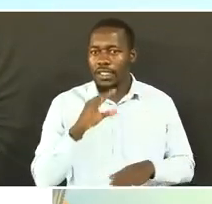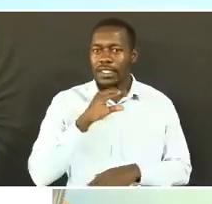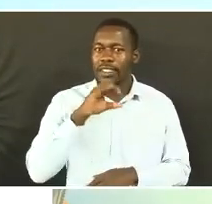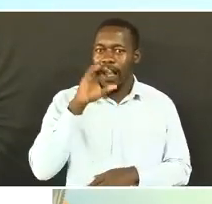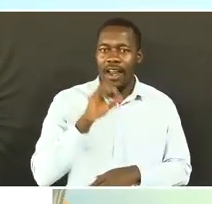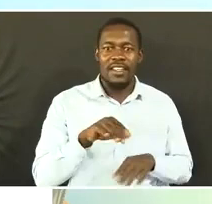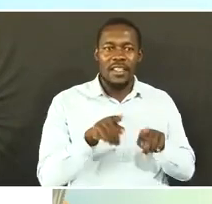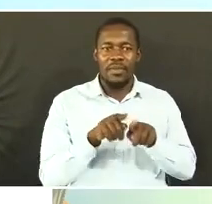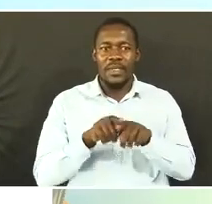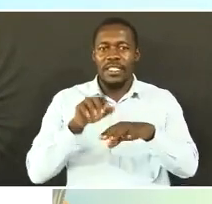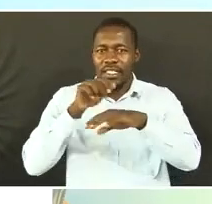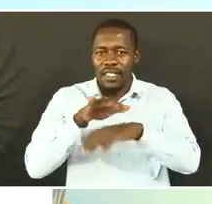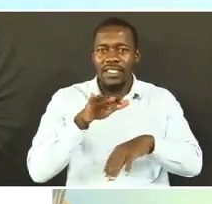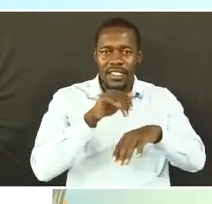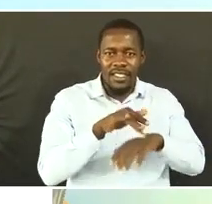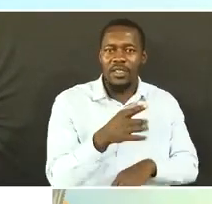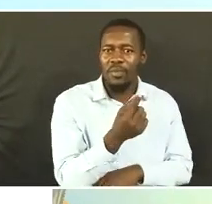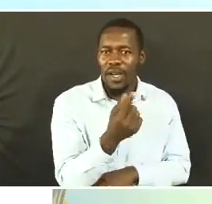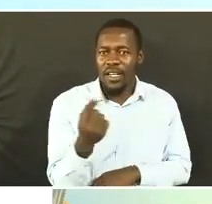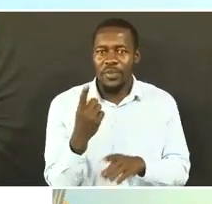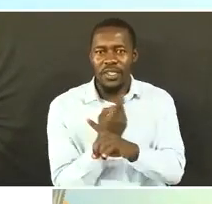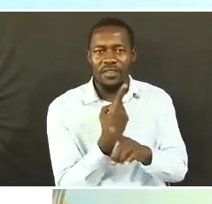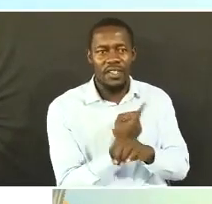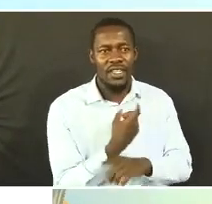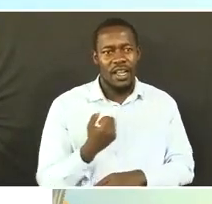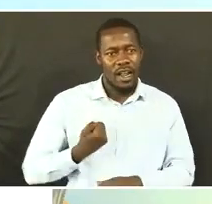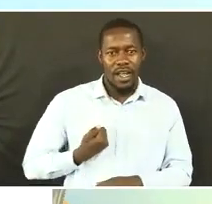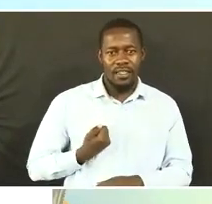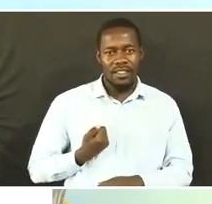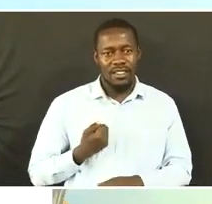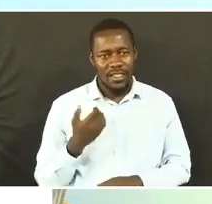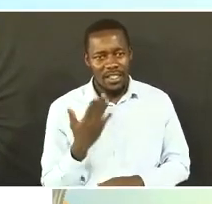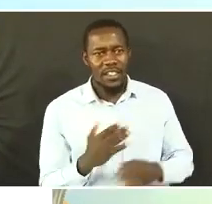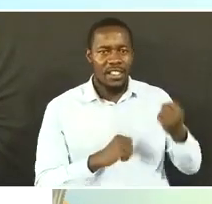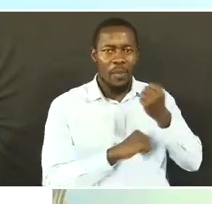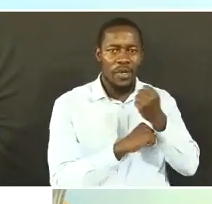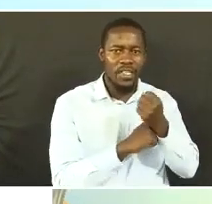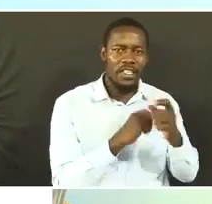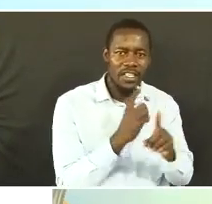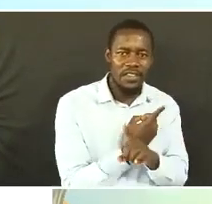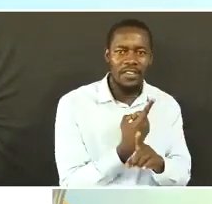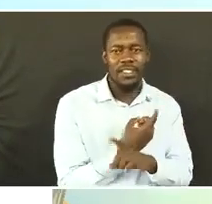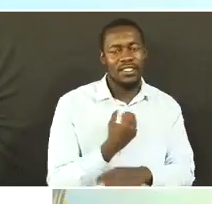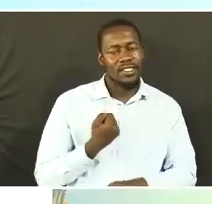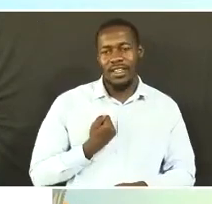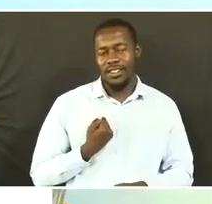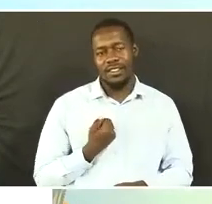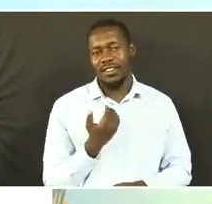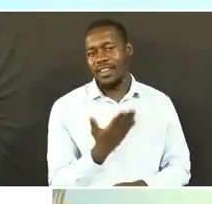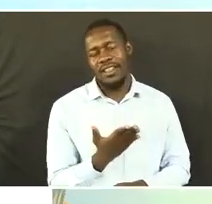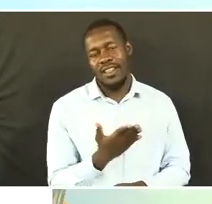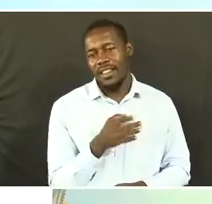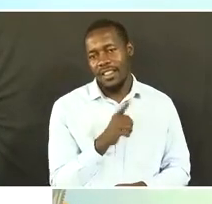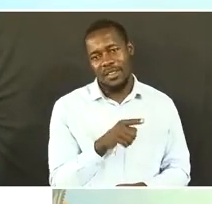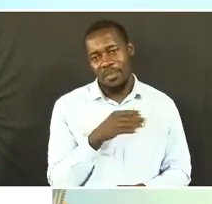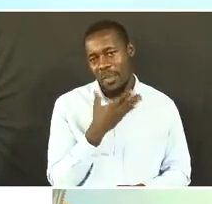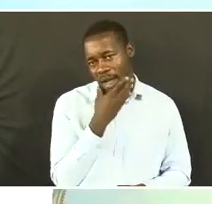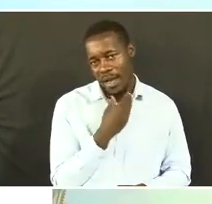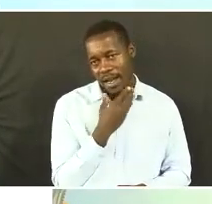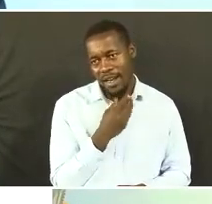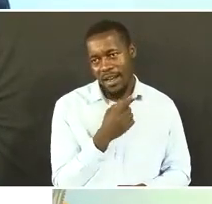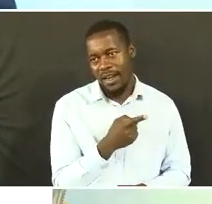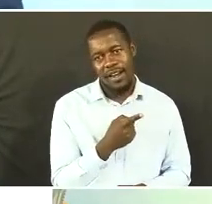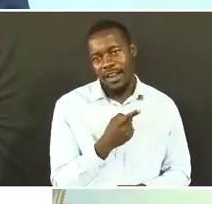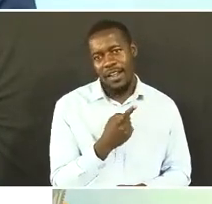fare, sponsored lifestyle, provided form. He was simply the guy, that guy.